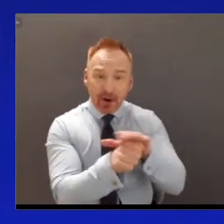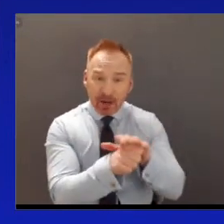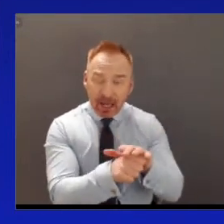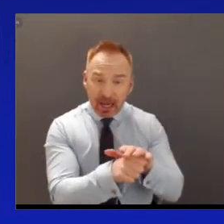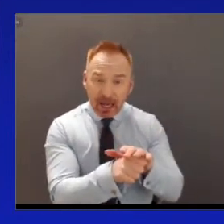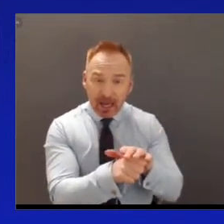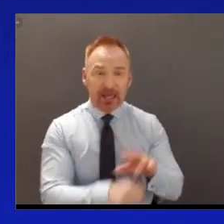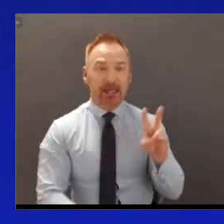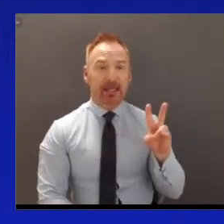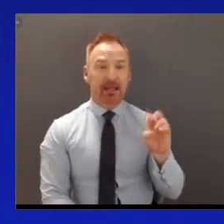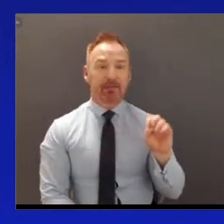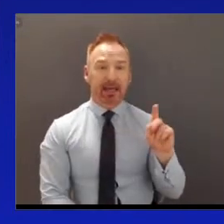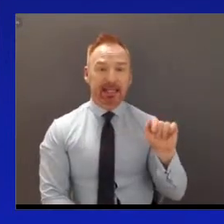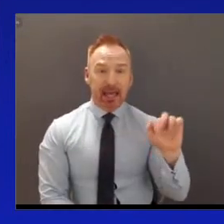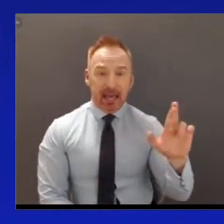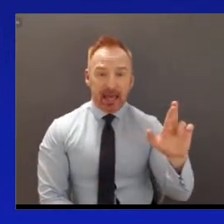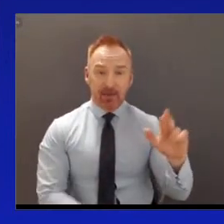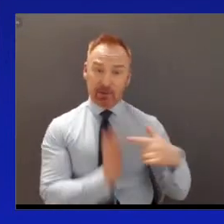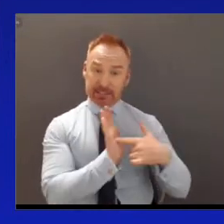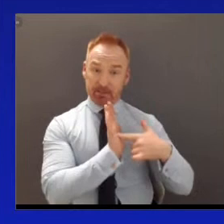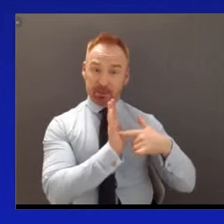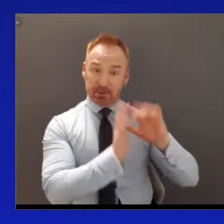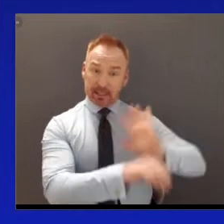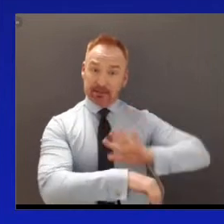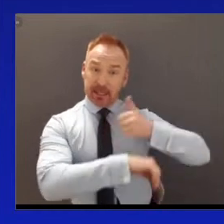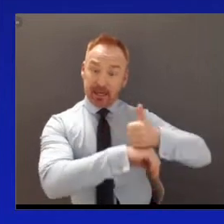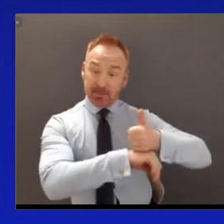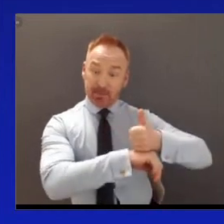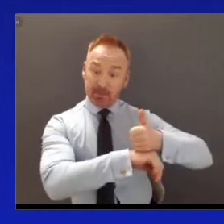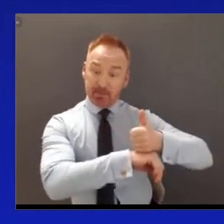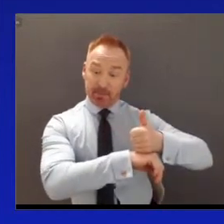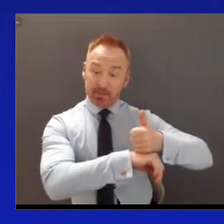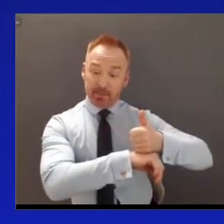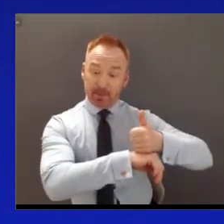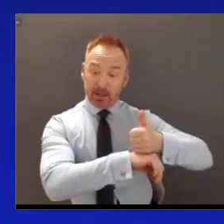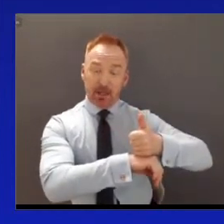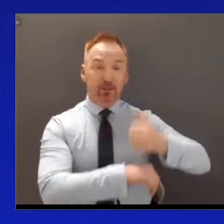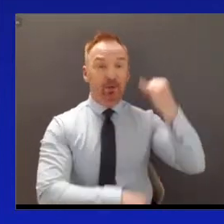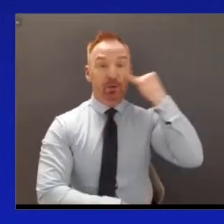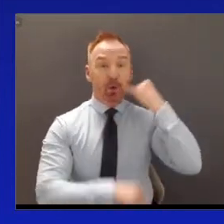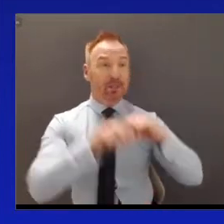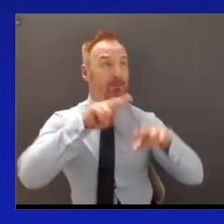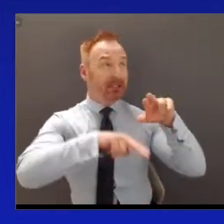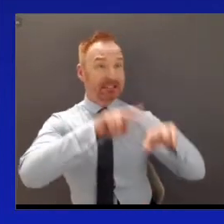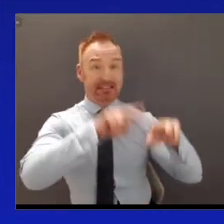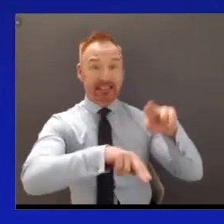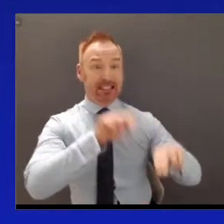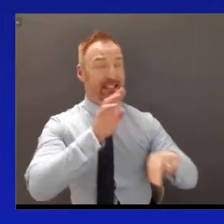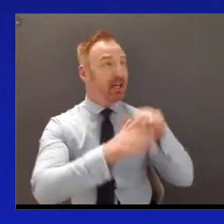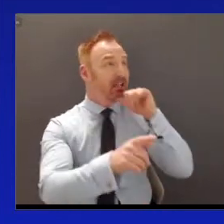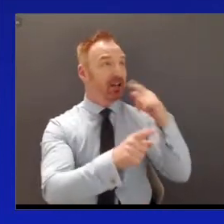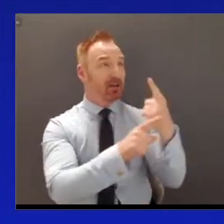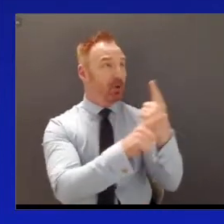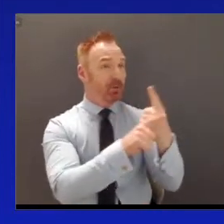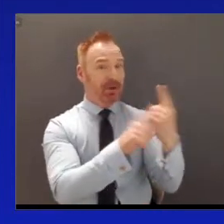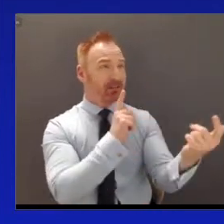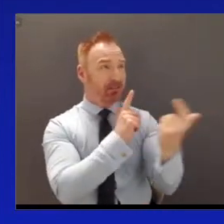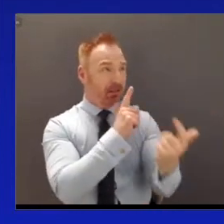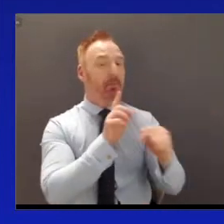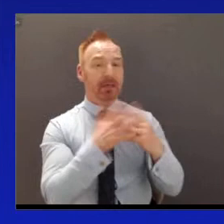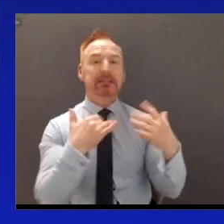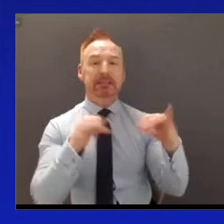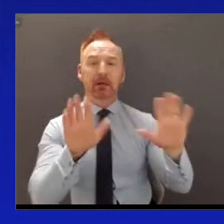example, and it can be set up. So even if there's no appropriate building, we can still carry out the vaccination program.